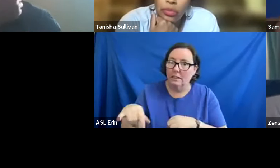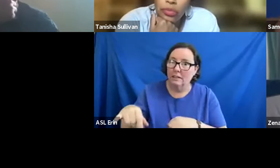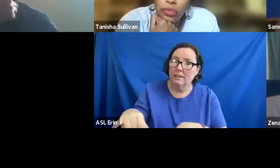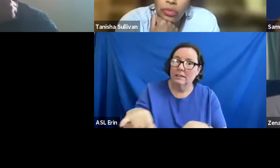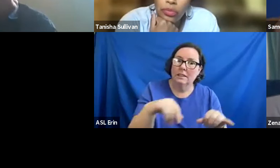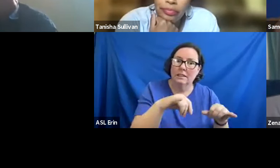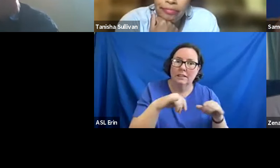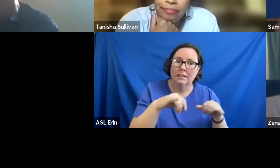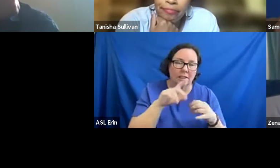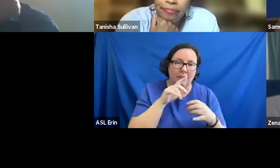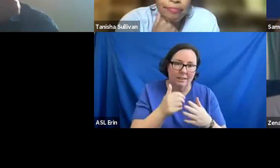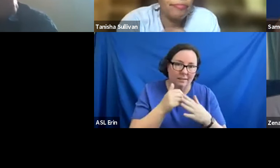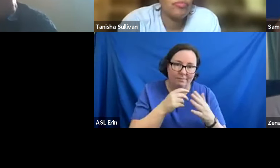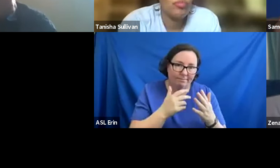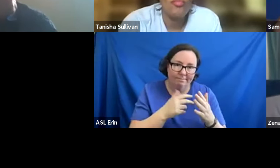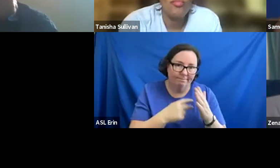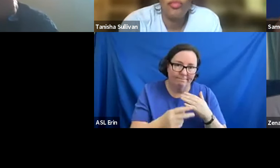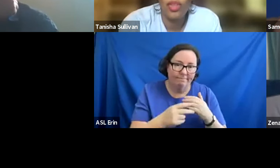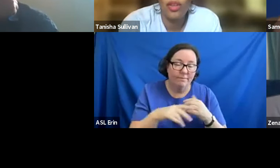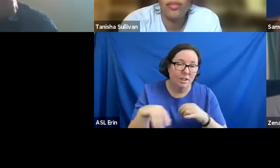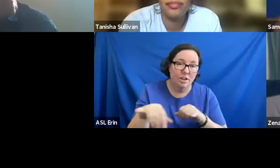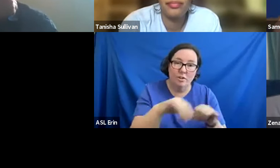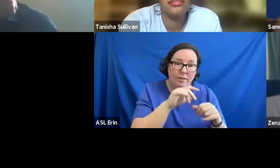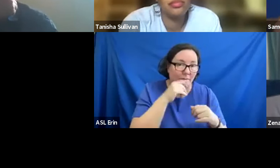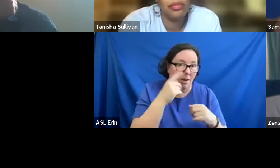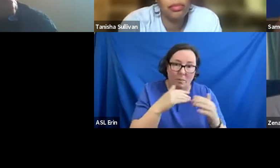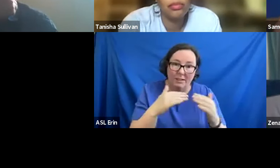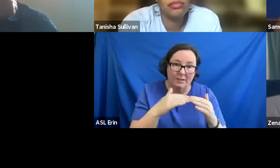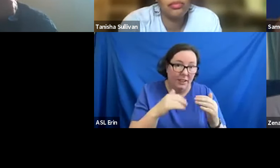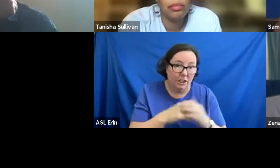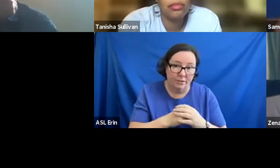And so usually uniform isn't always fairest.